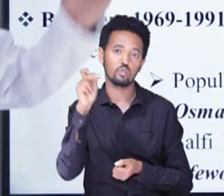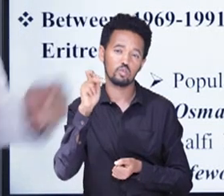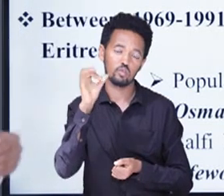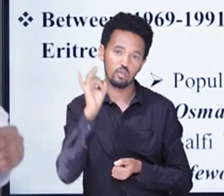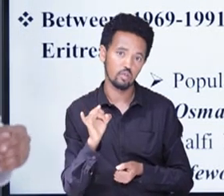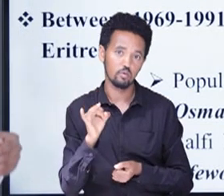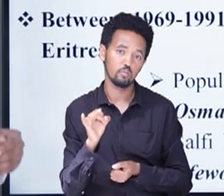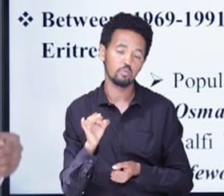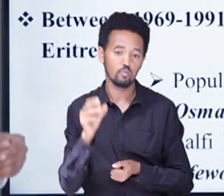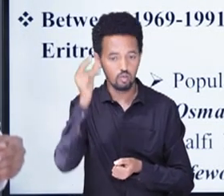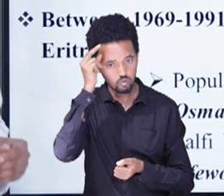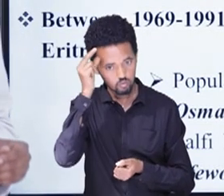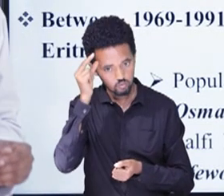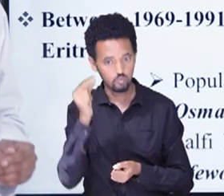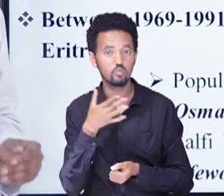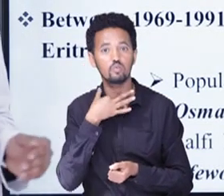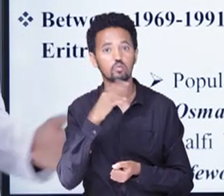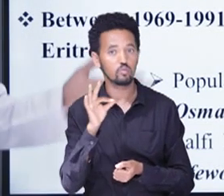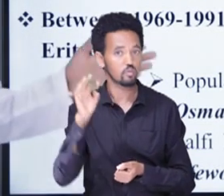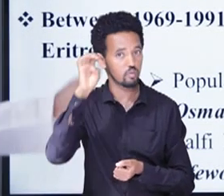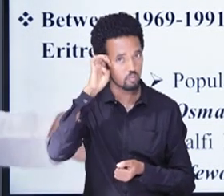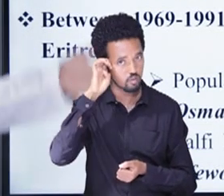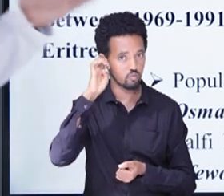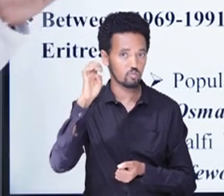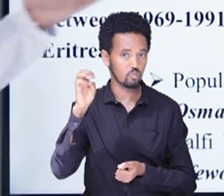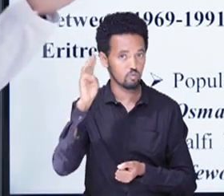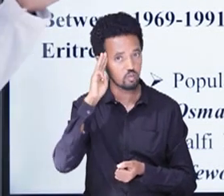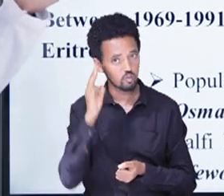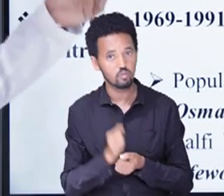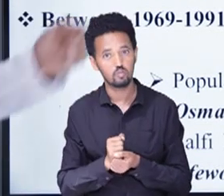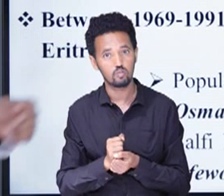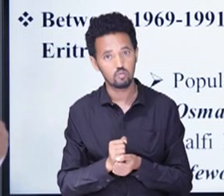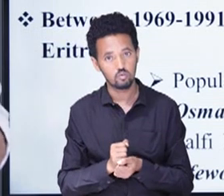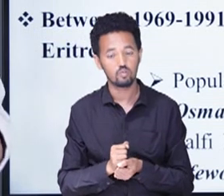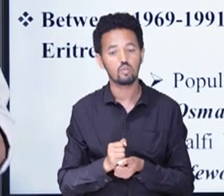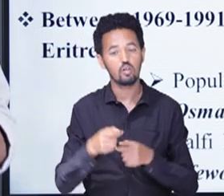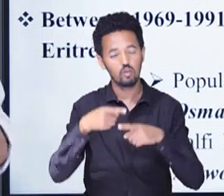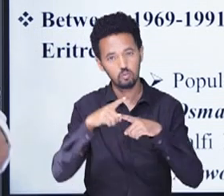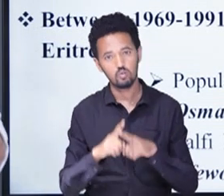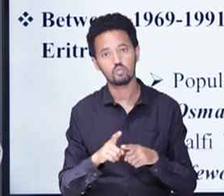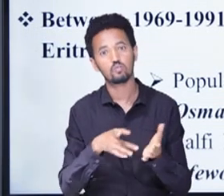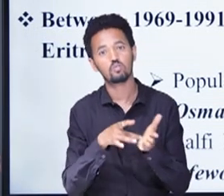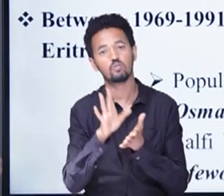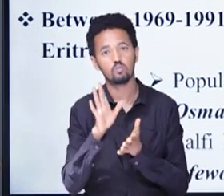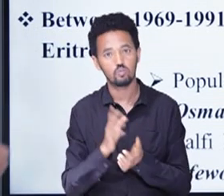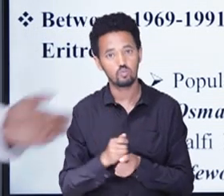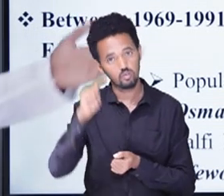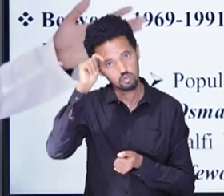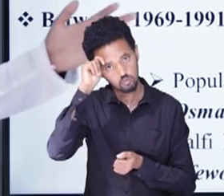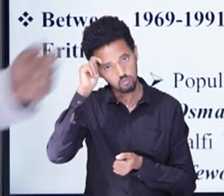the Muslim League, Idris Muhammad Adam and Ibrahim Sultan Ali, the Liberal Progressive Group, Tasamma Asmrom